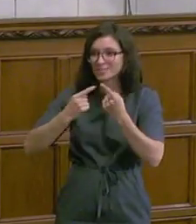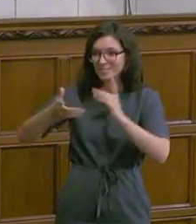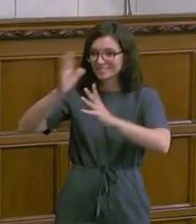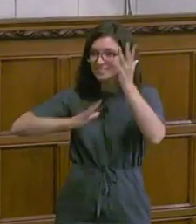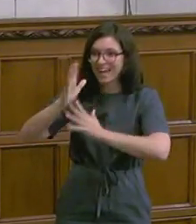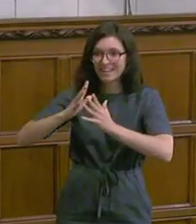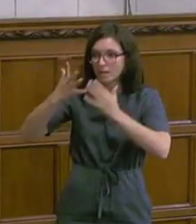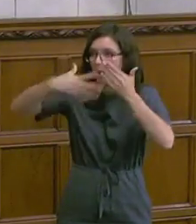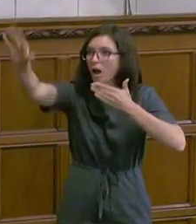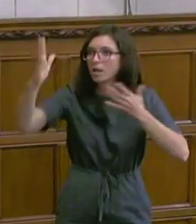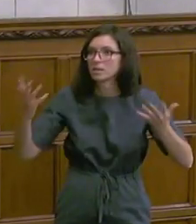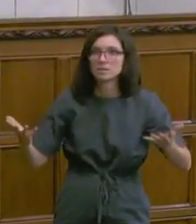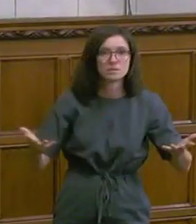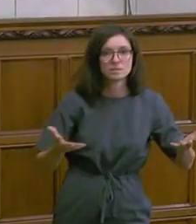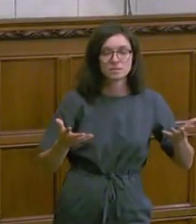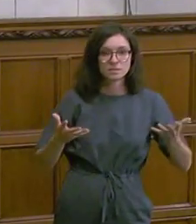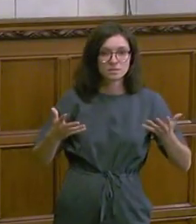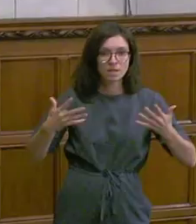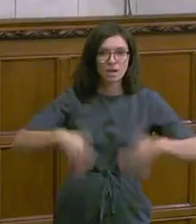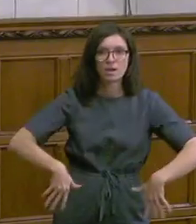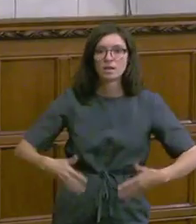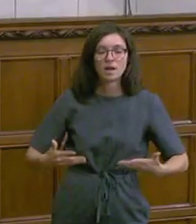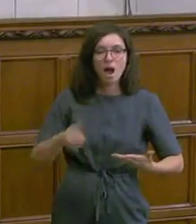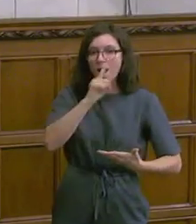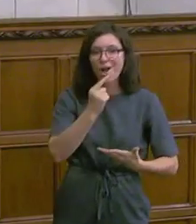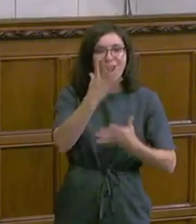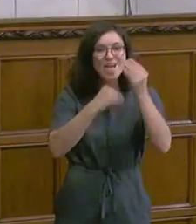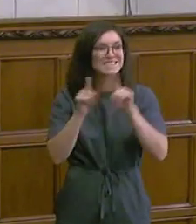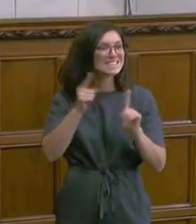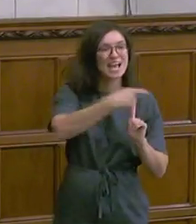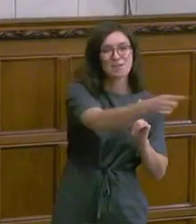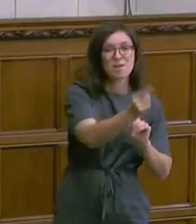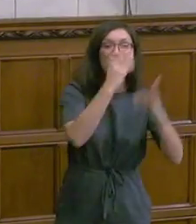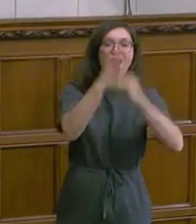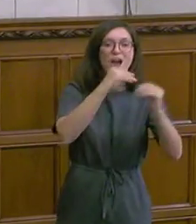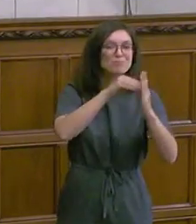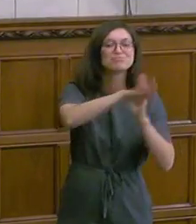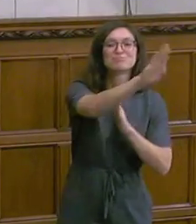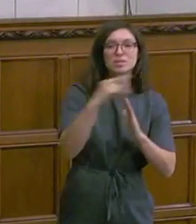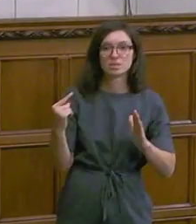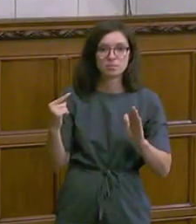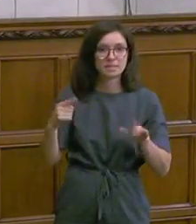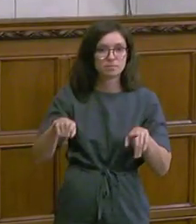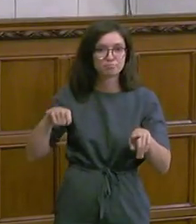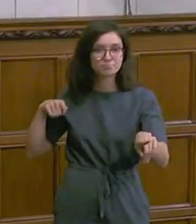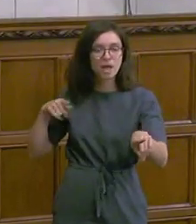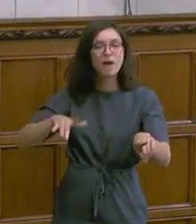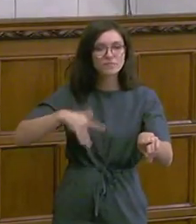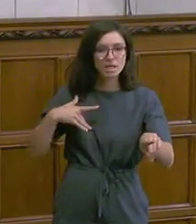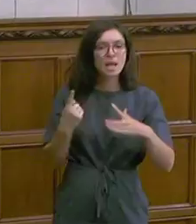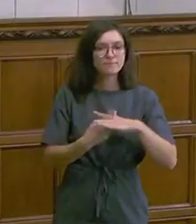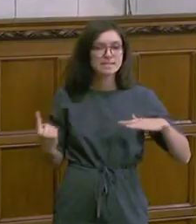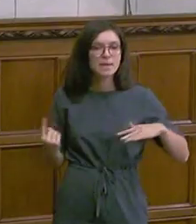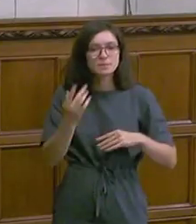important keywords. So I'm not able to learn the same as other children in class, and I feel left out.